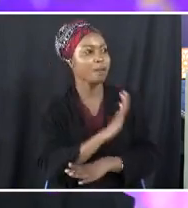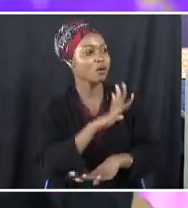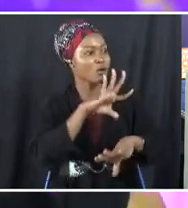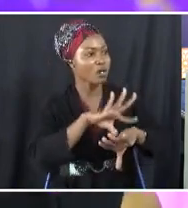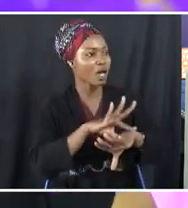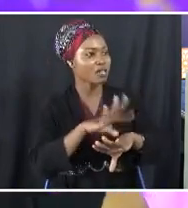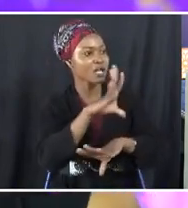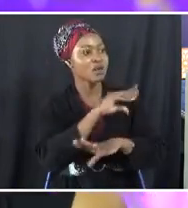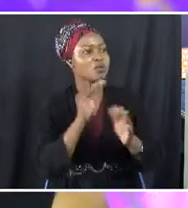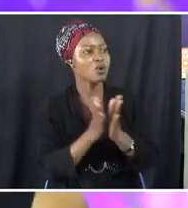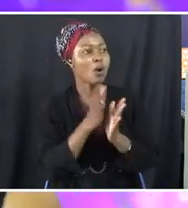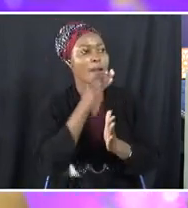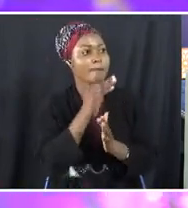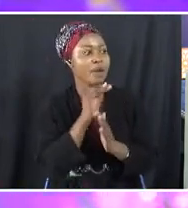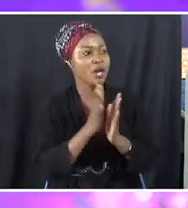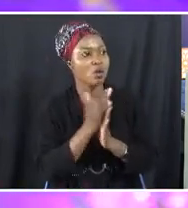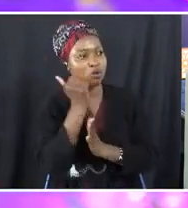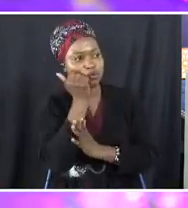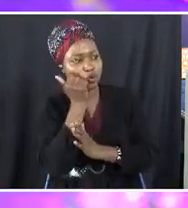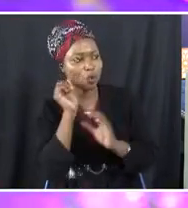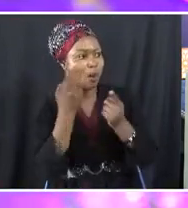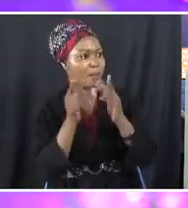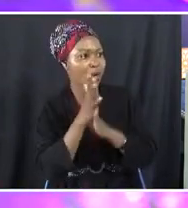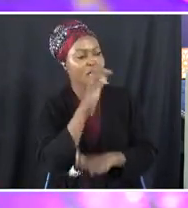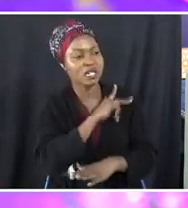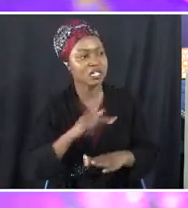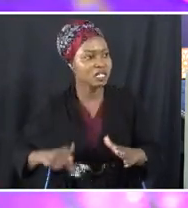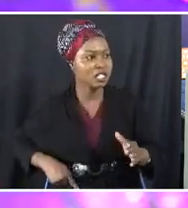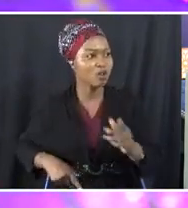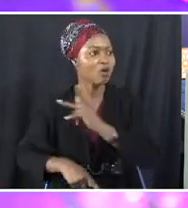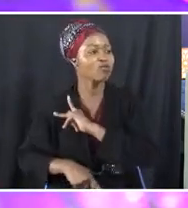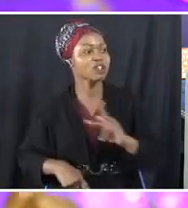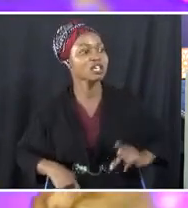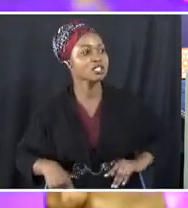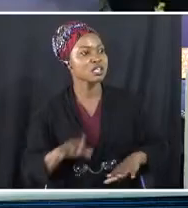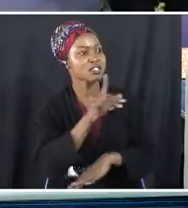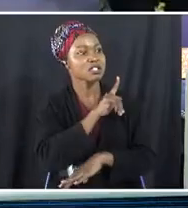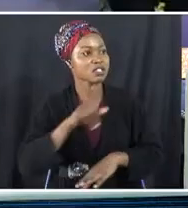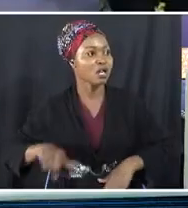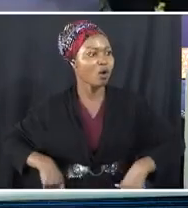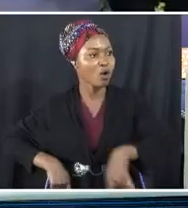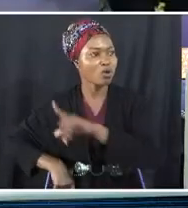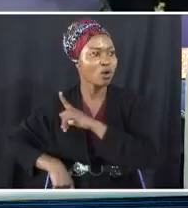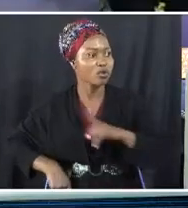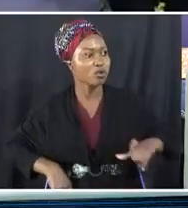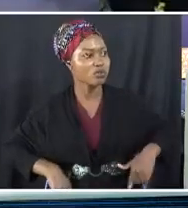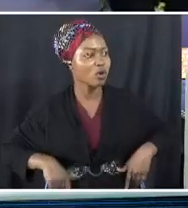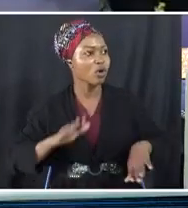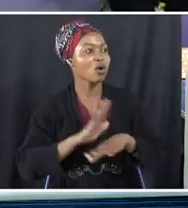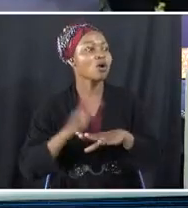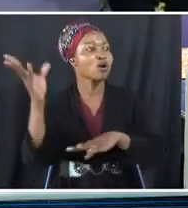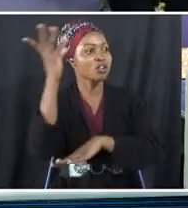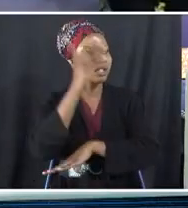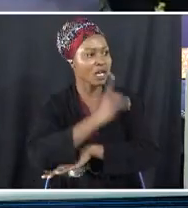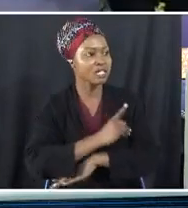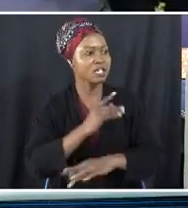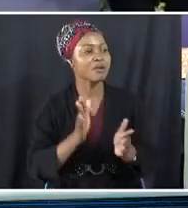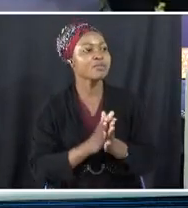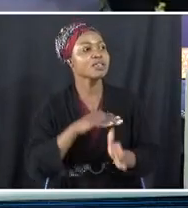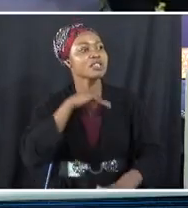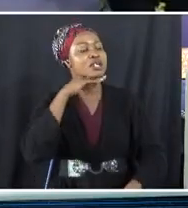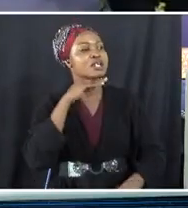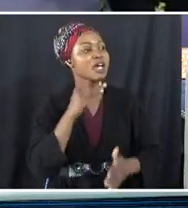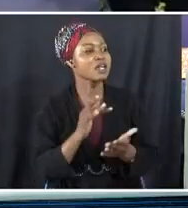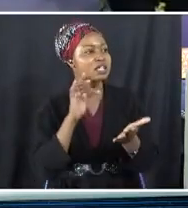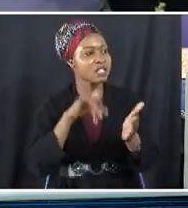earth, not as a man of sorrows, but as a King of kings and as a Lord of lords.